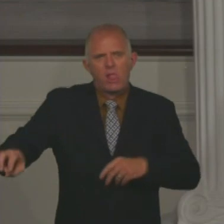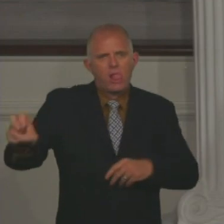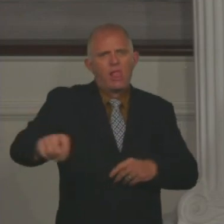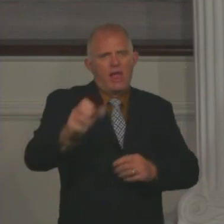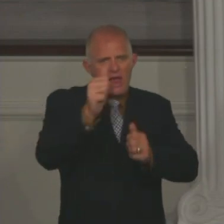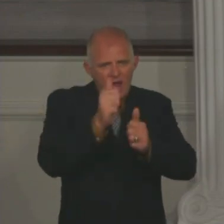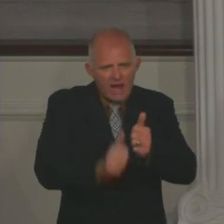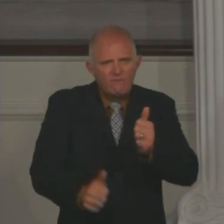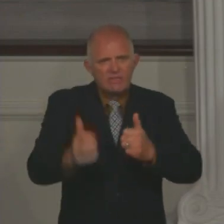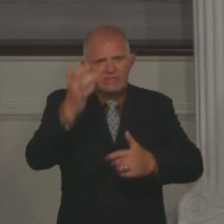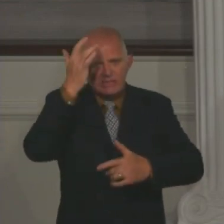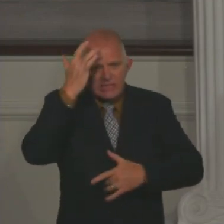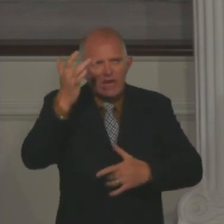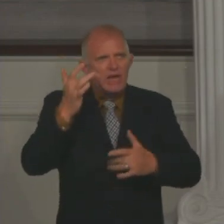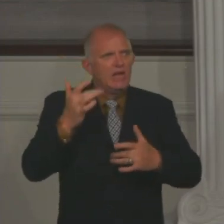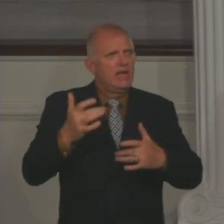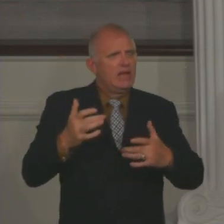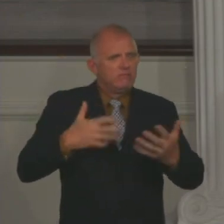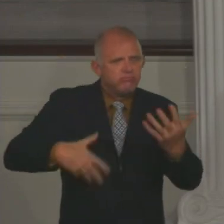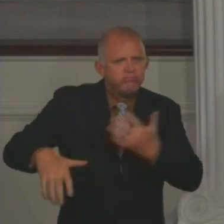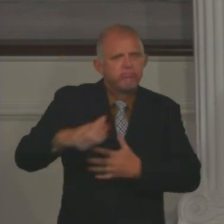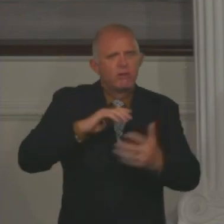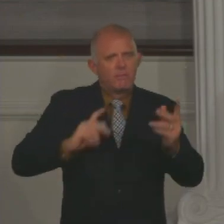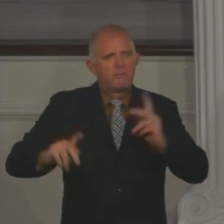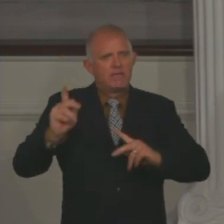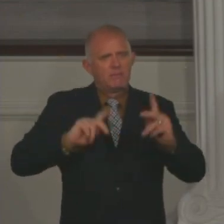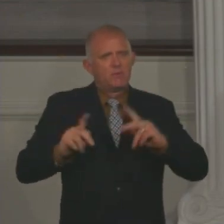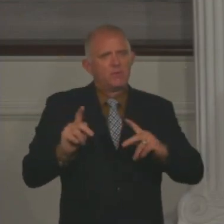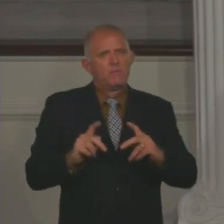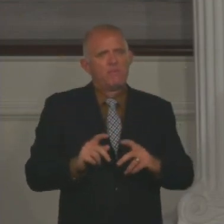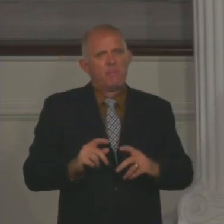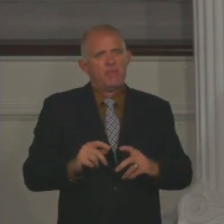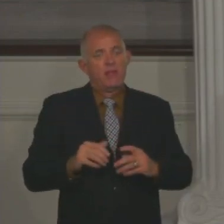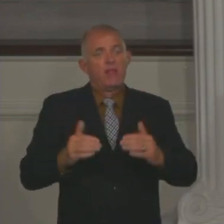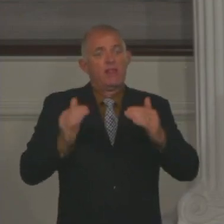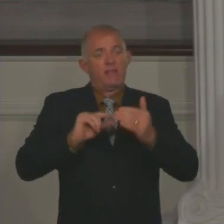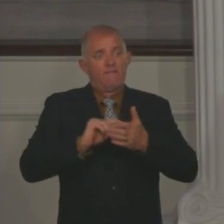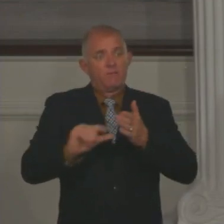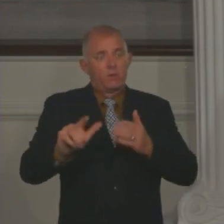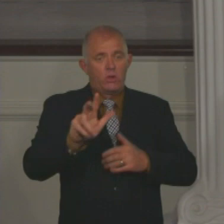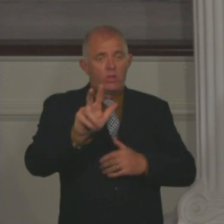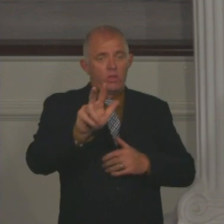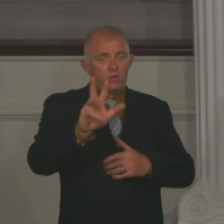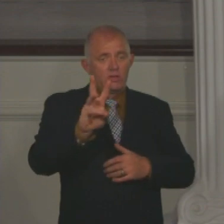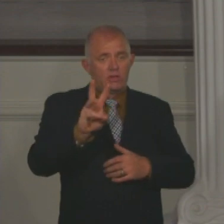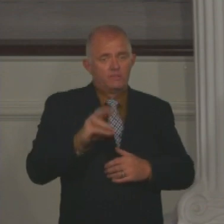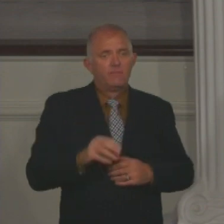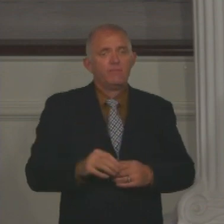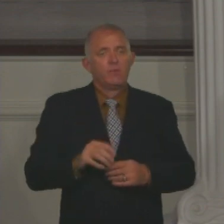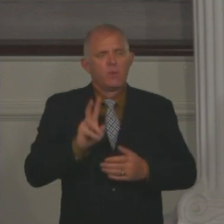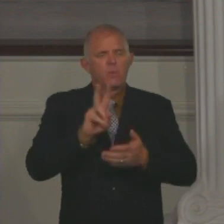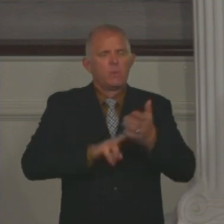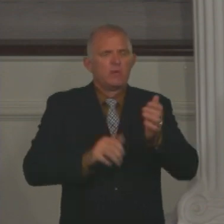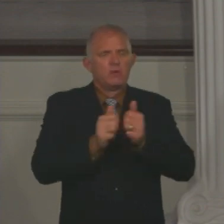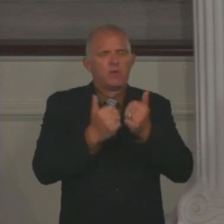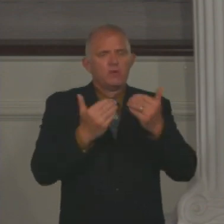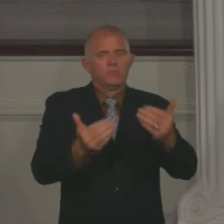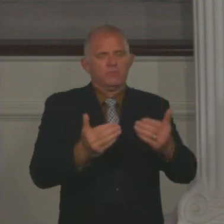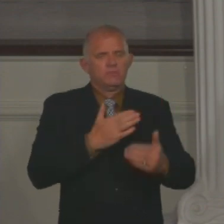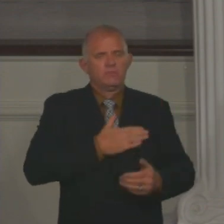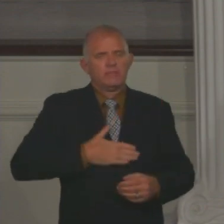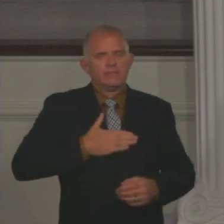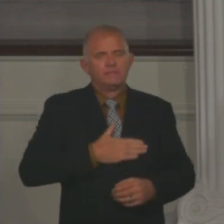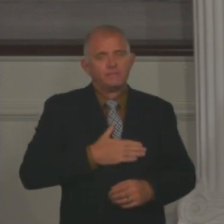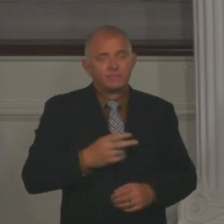disease among the people. Would you read verse 36 with me? Wherever you may be, read it with me, would you please? But when he saw